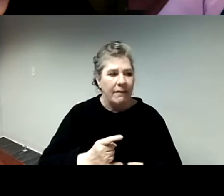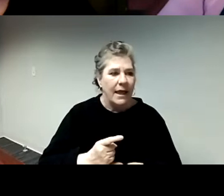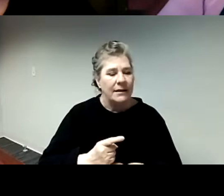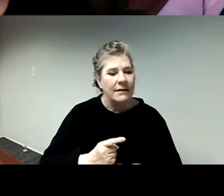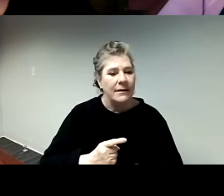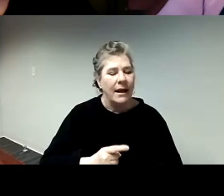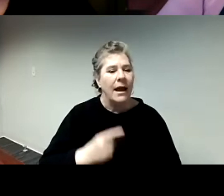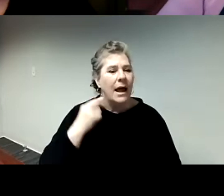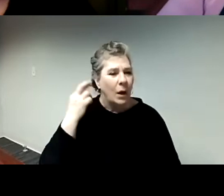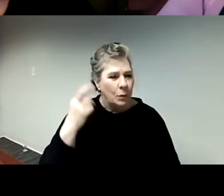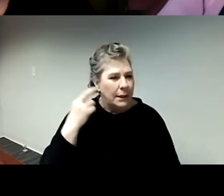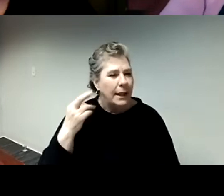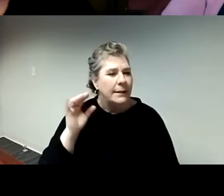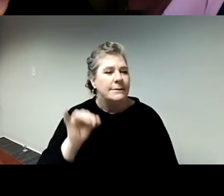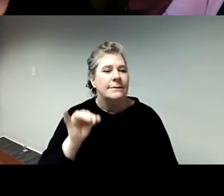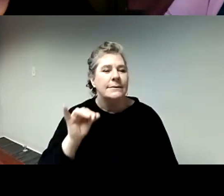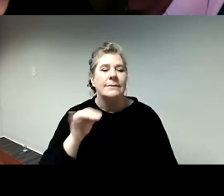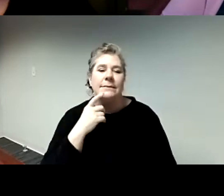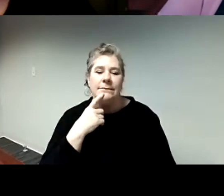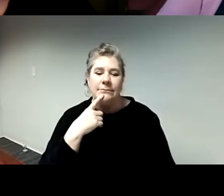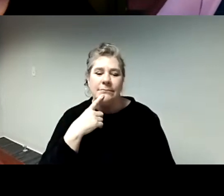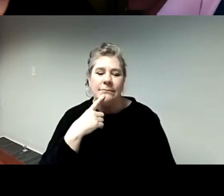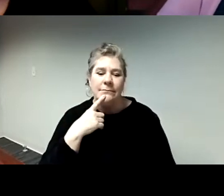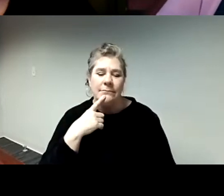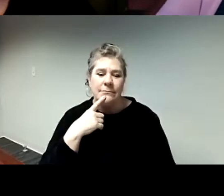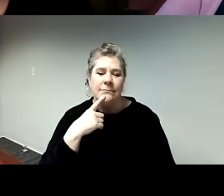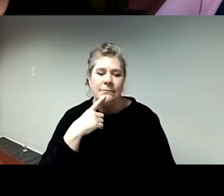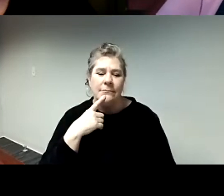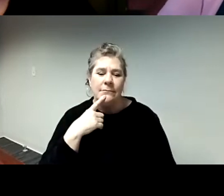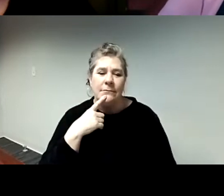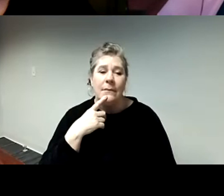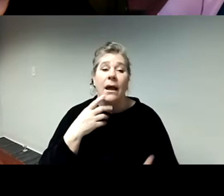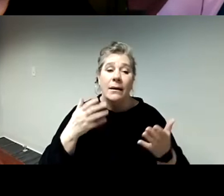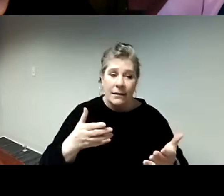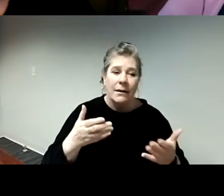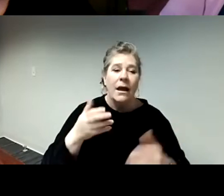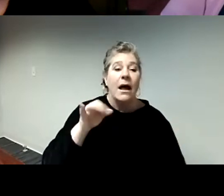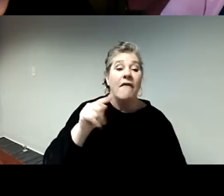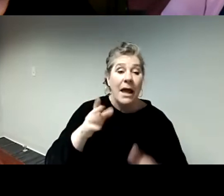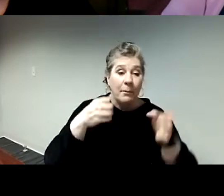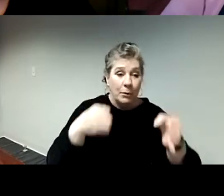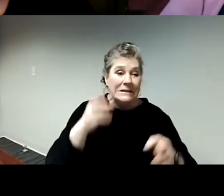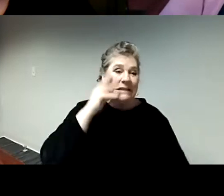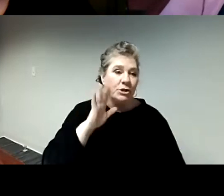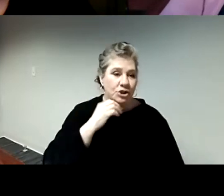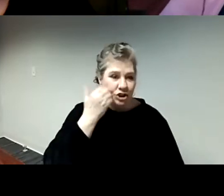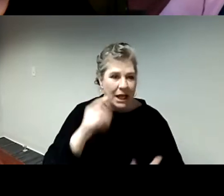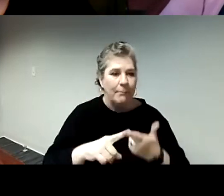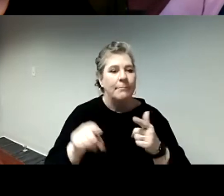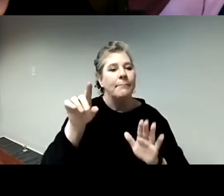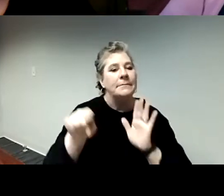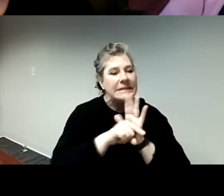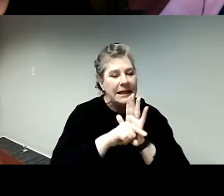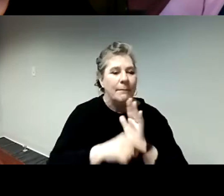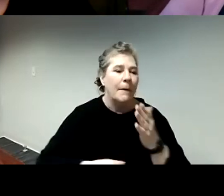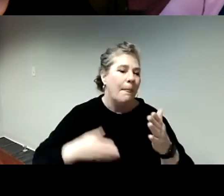while, is not only does a fat person experience that shame, that stigma, the bias,